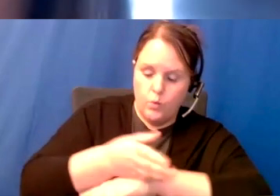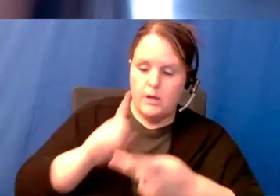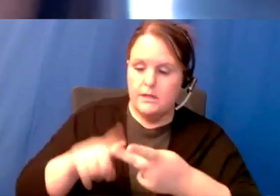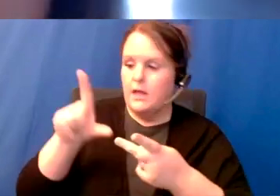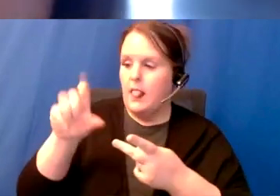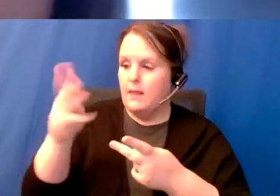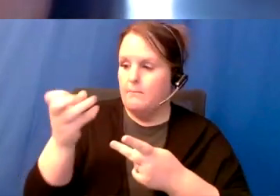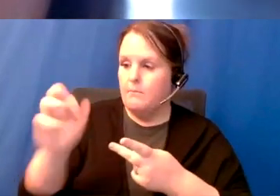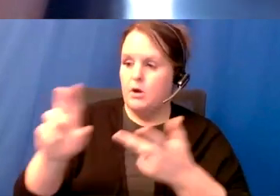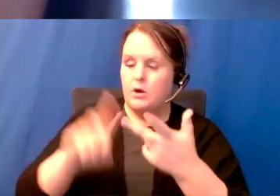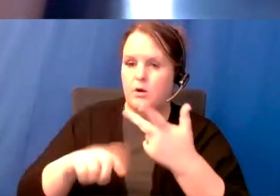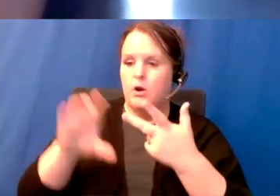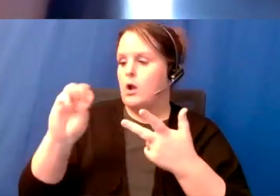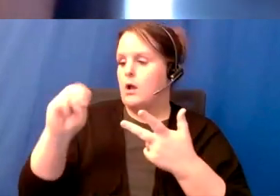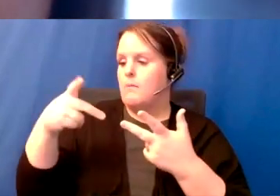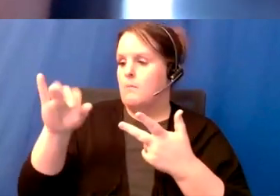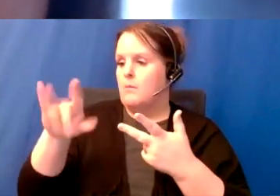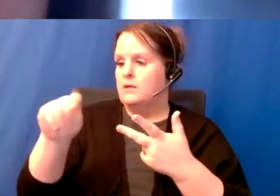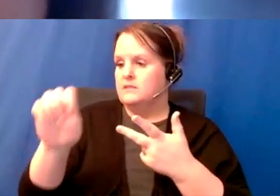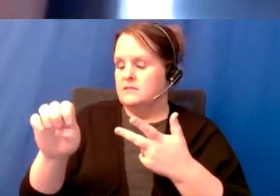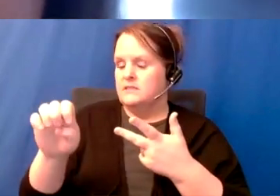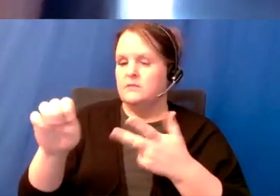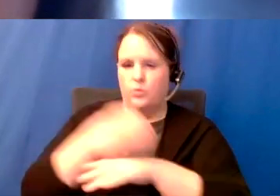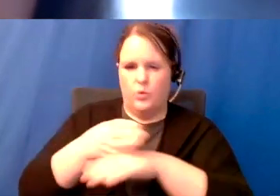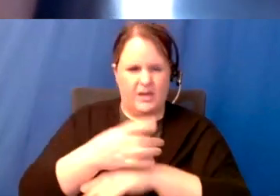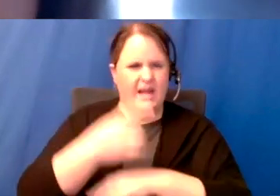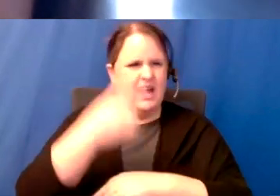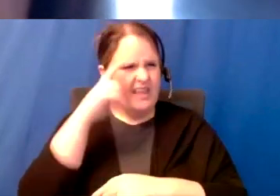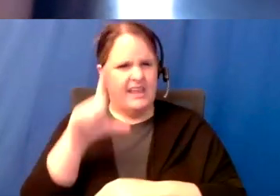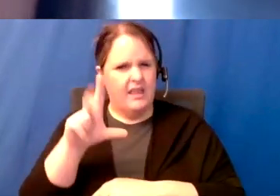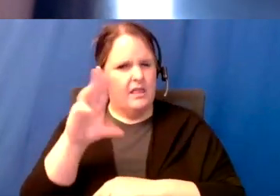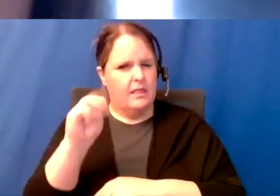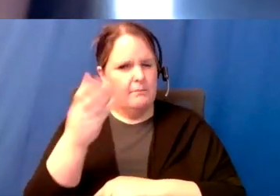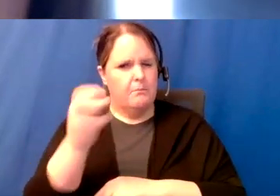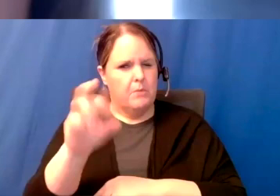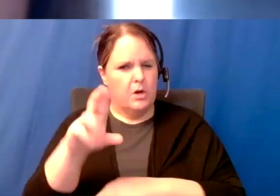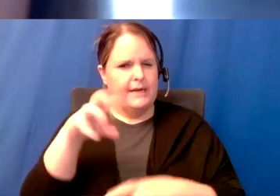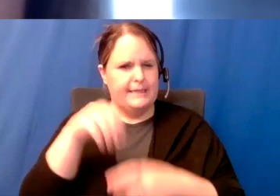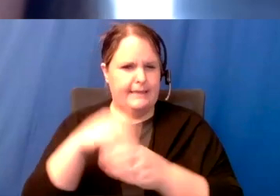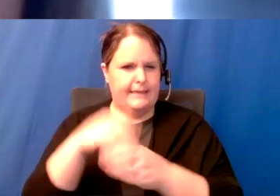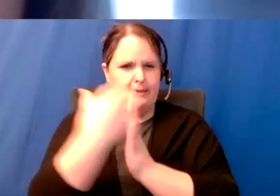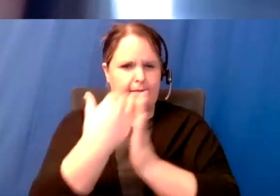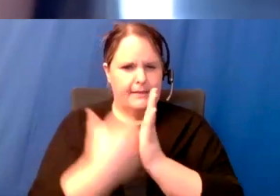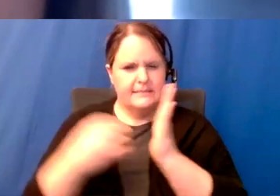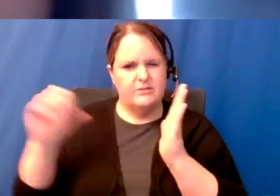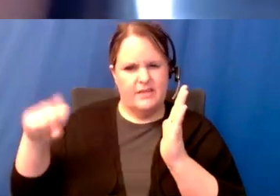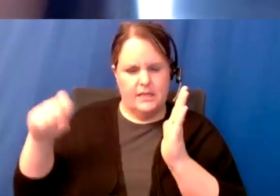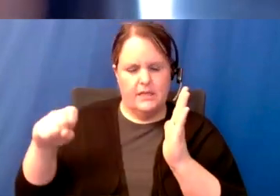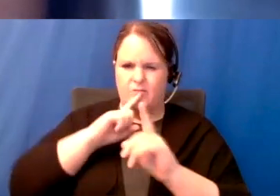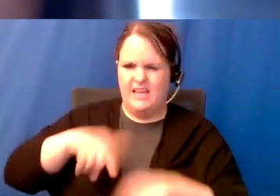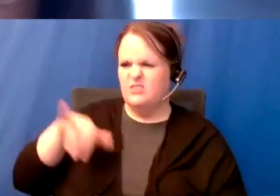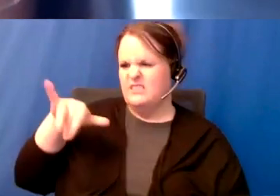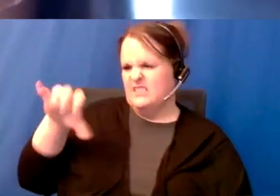products? I think that was in the list. I think lumber is in that list. So yeah, the answer is